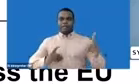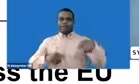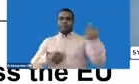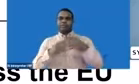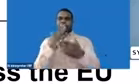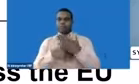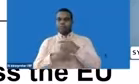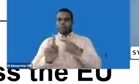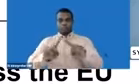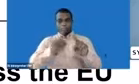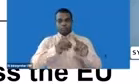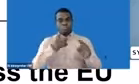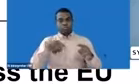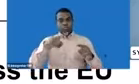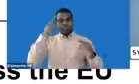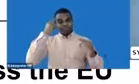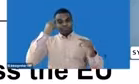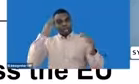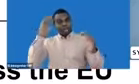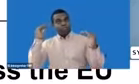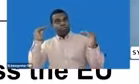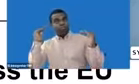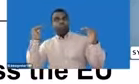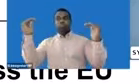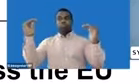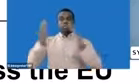communication technologies. And